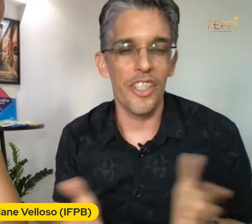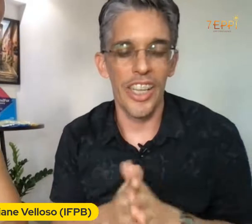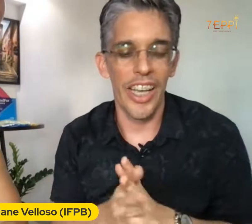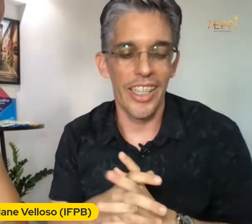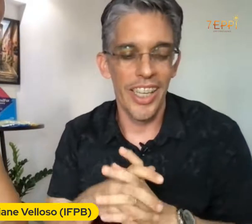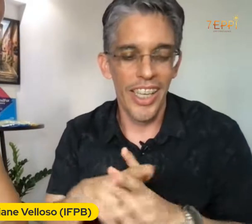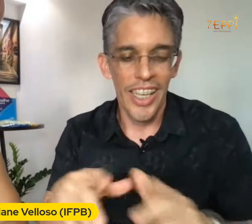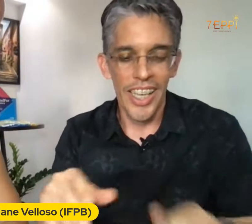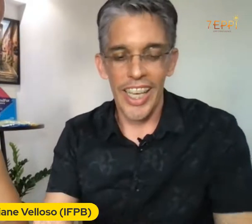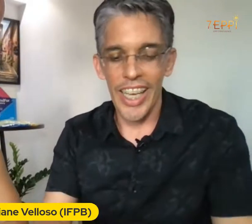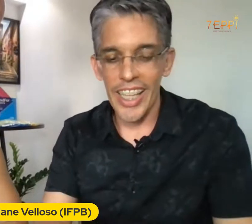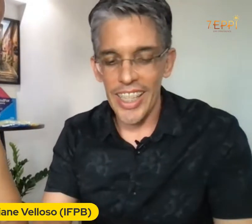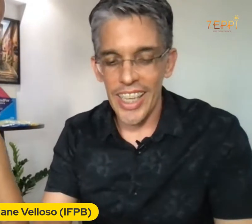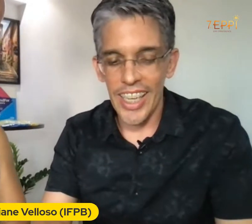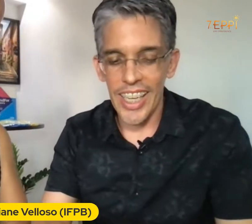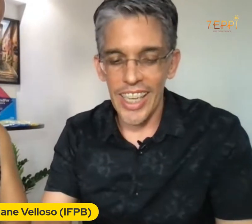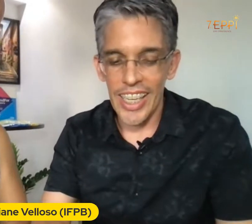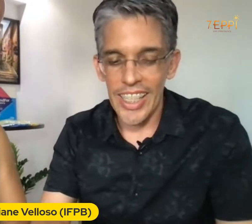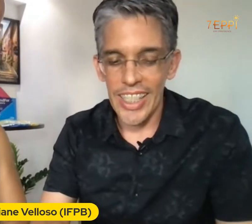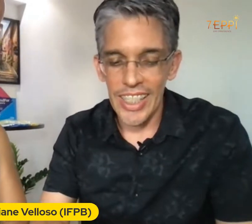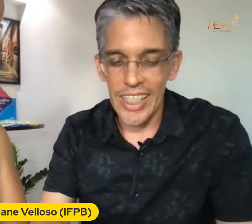the hashtag. And